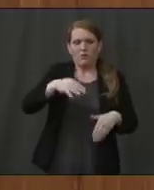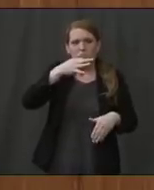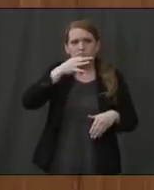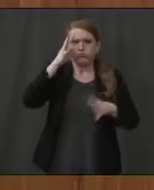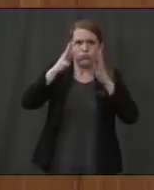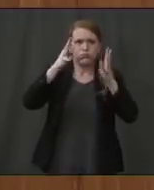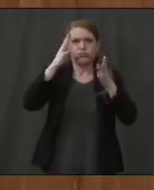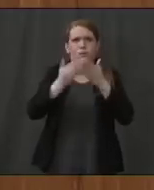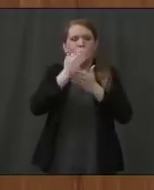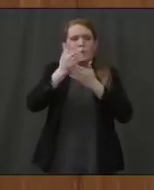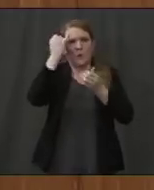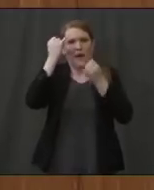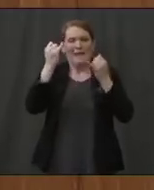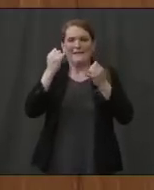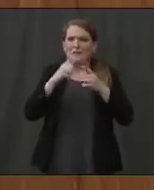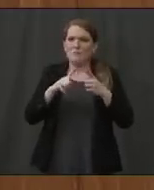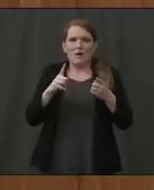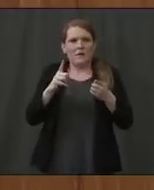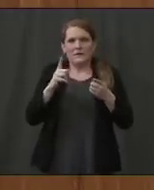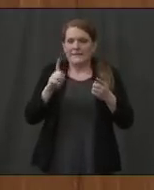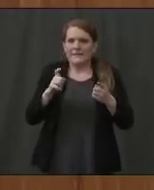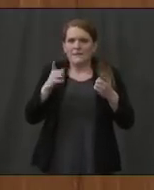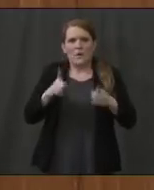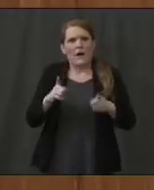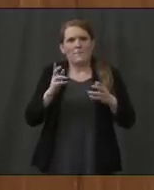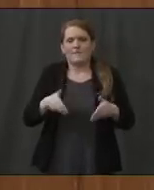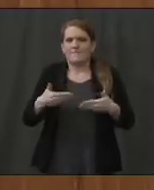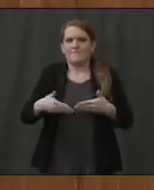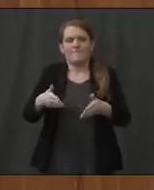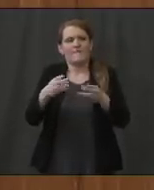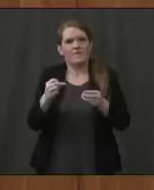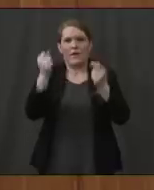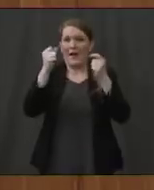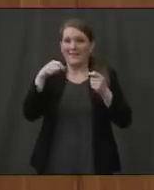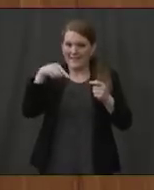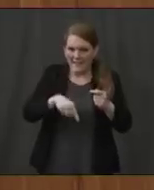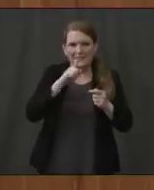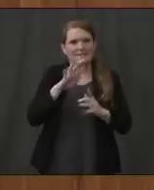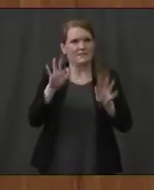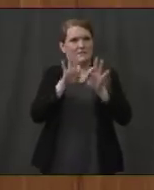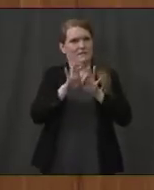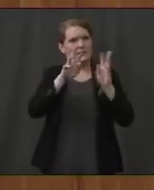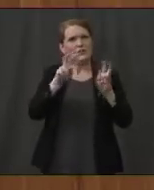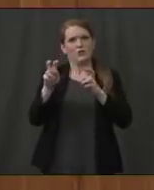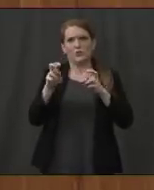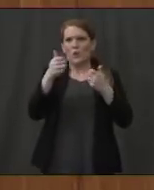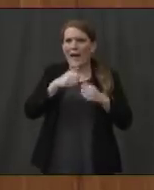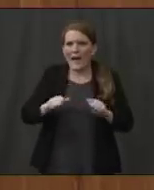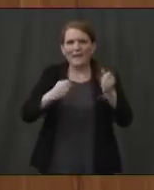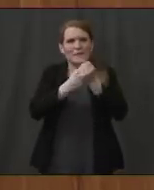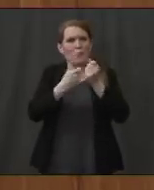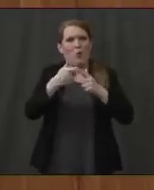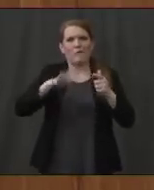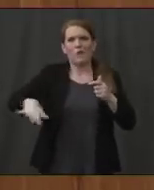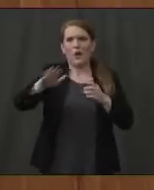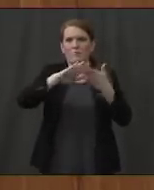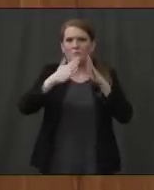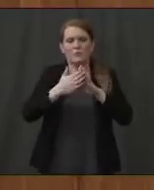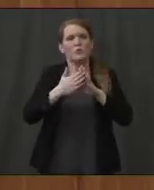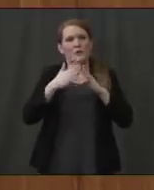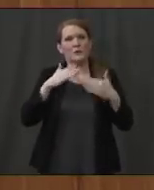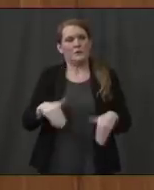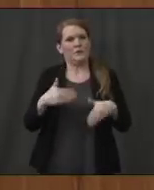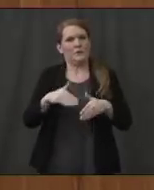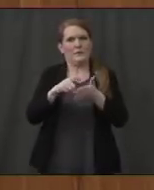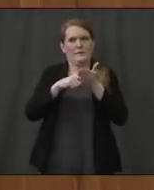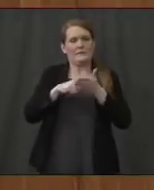this regard. This is so critical. Any support we can get from the community is essential, and we are in really significant need of